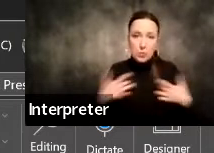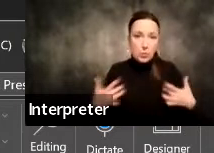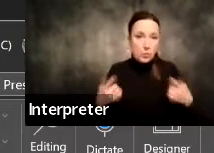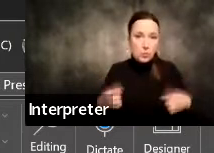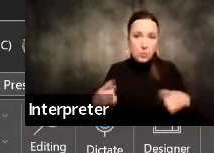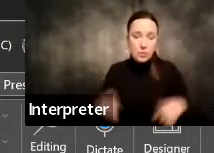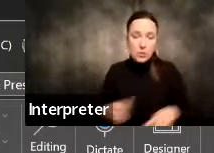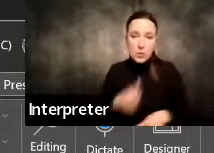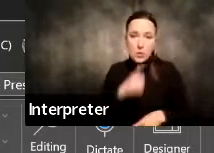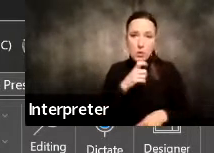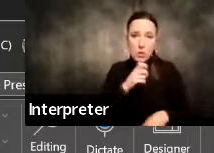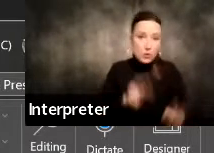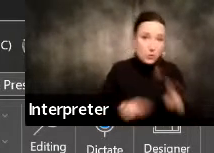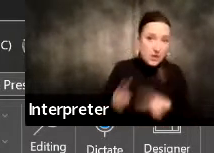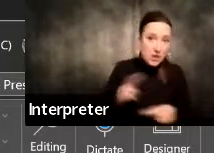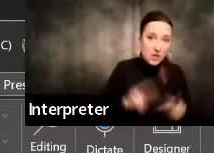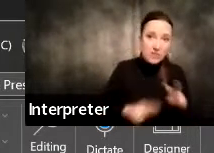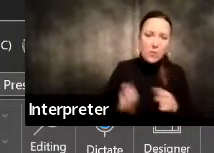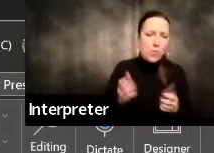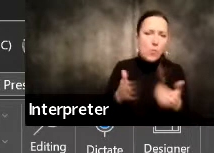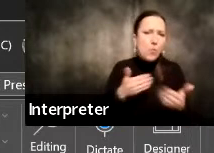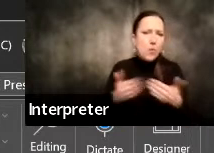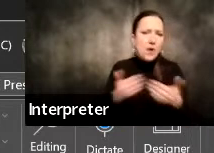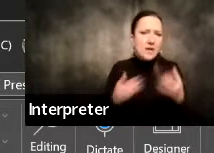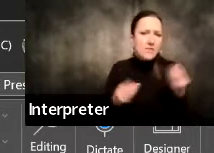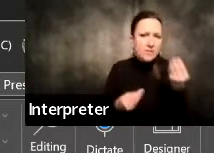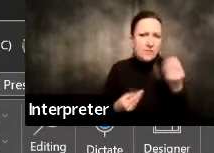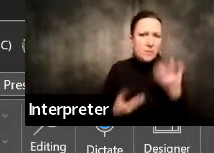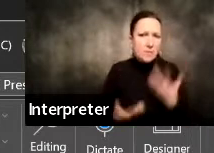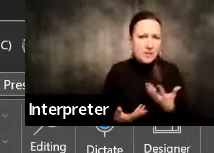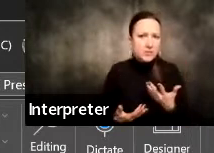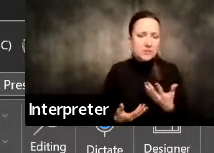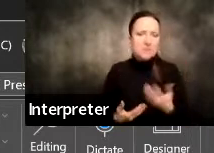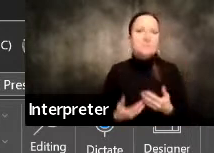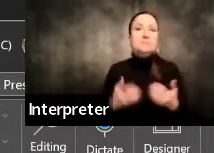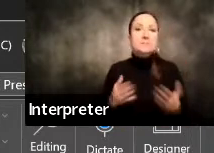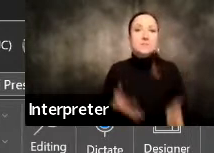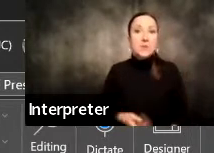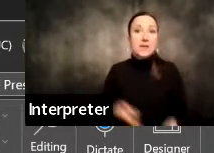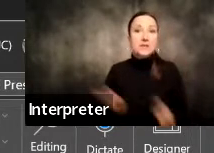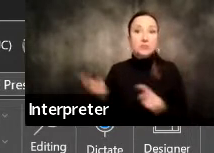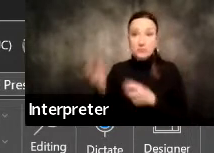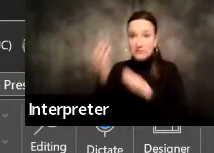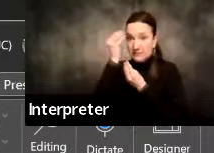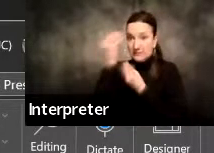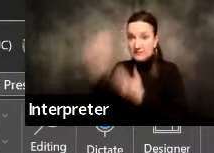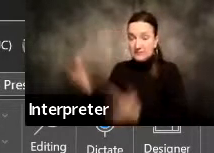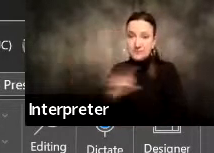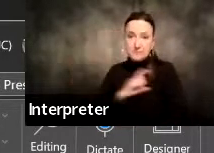do we need to look out for, whatever information you can give so that we can provide that for the responding units.